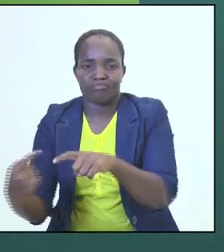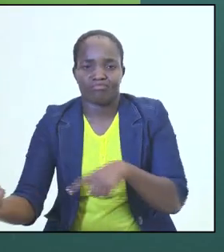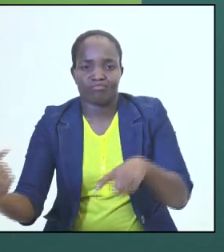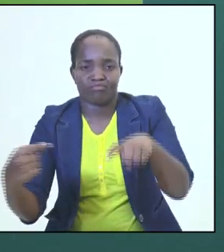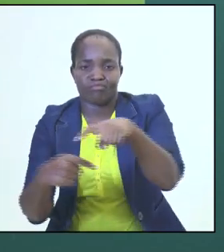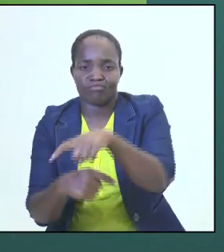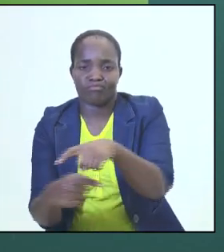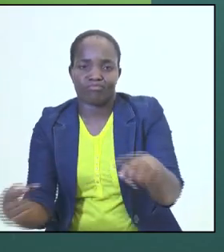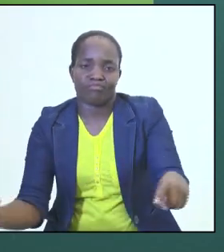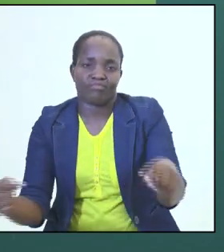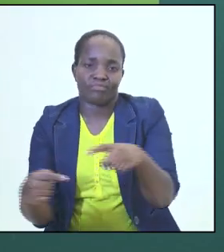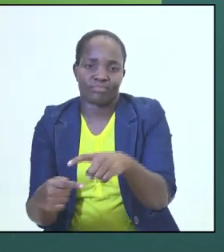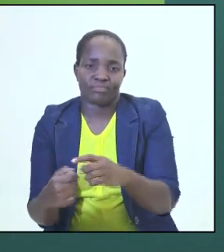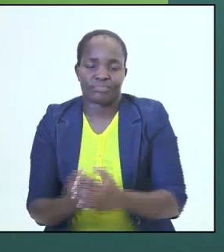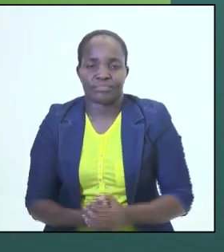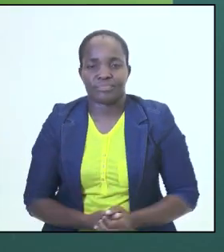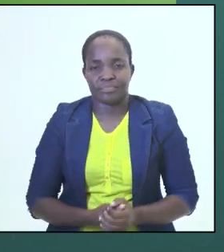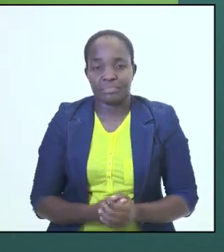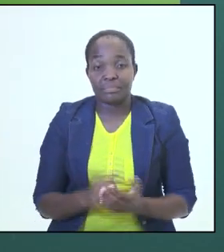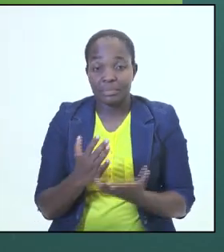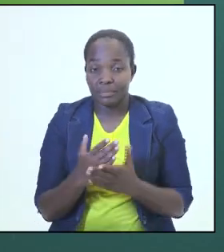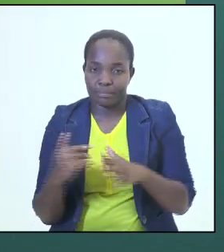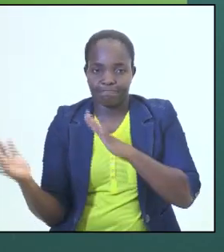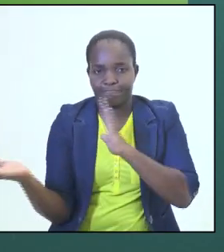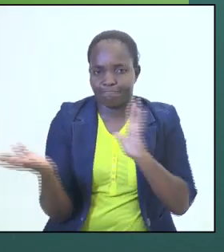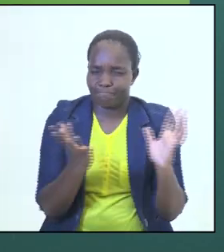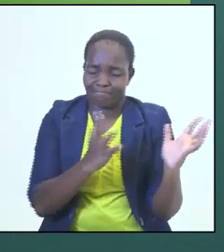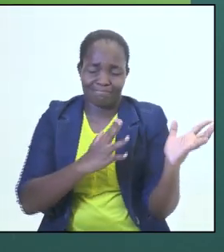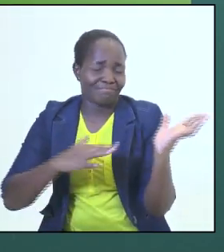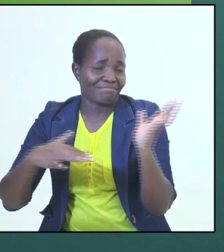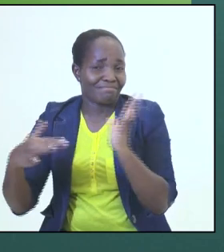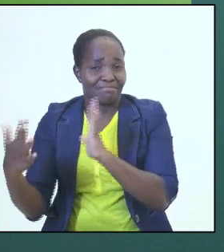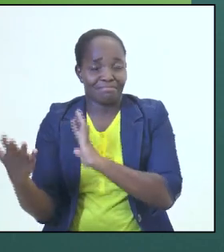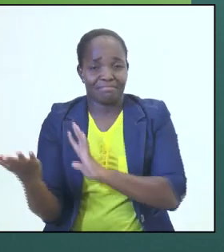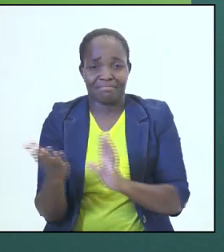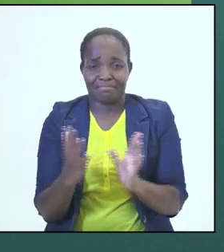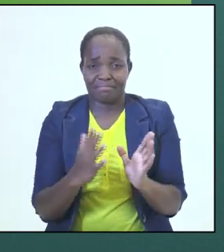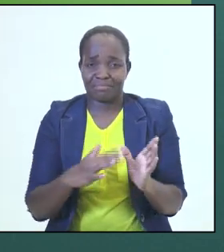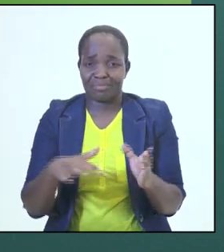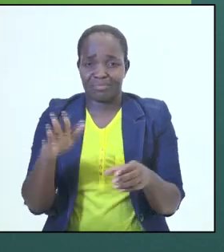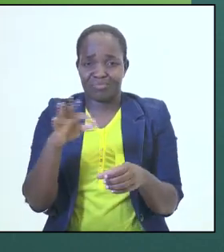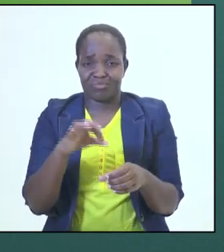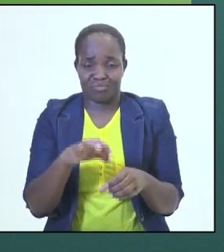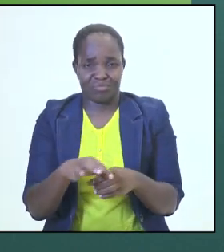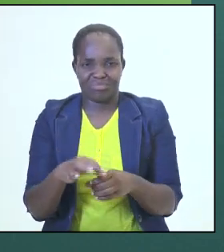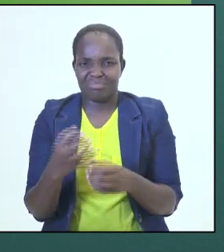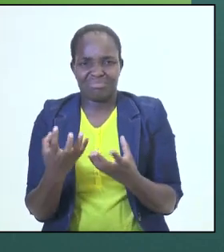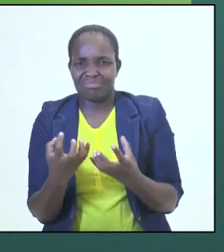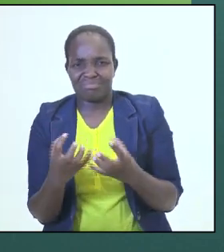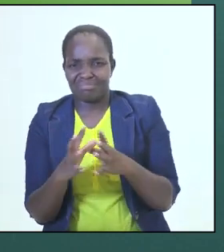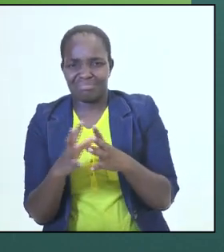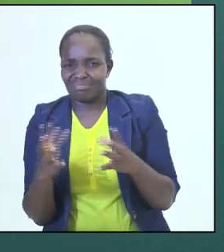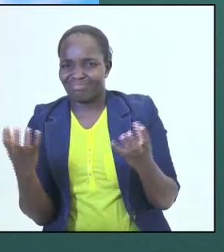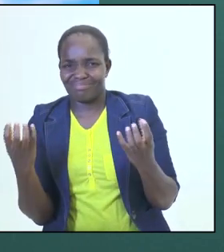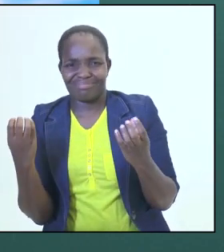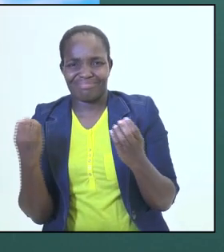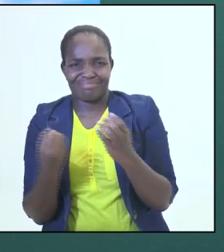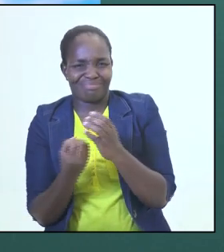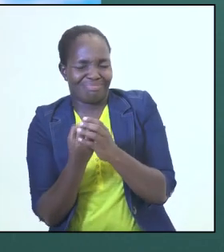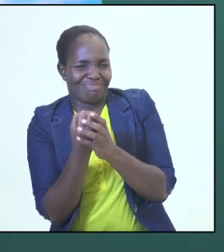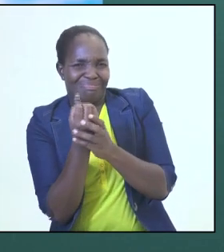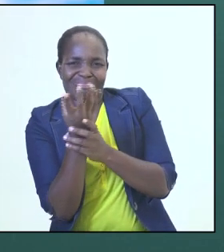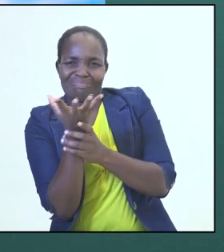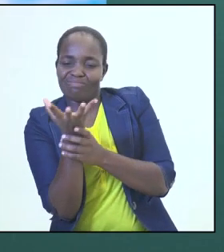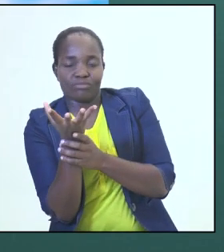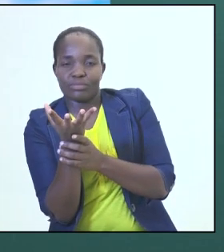and all grasses are wind-pollinated. As such, they have no need for large fancy flowers.